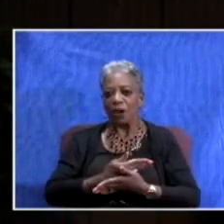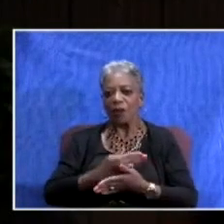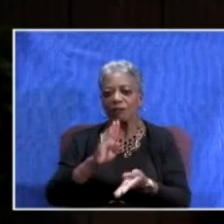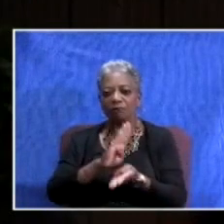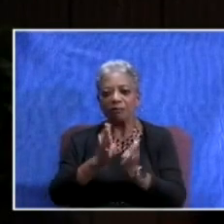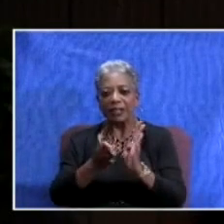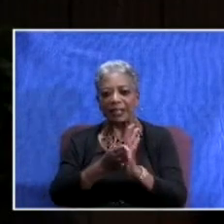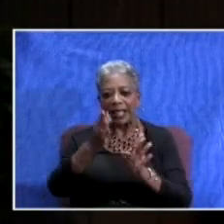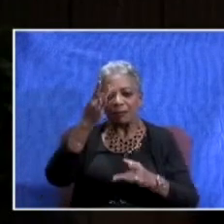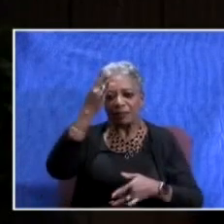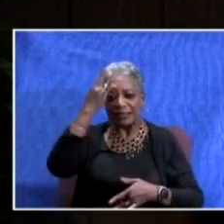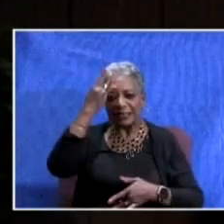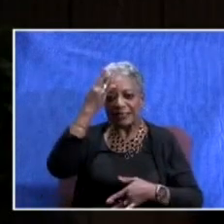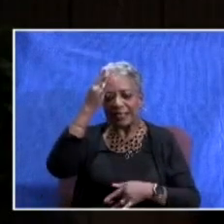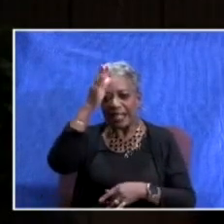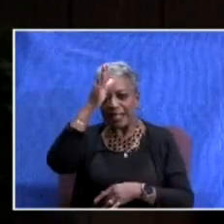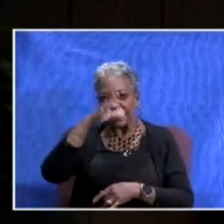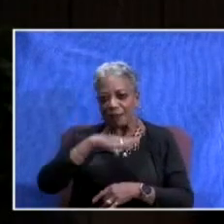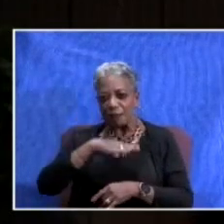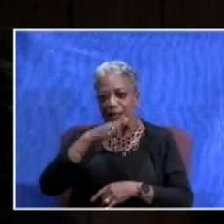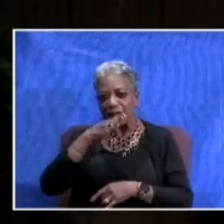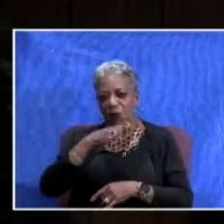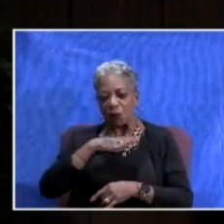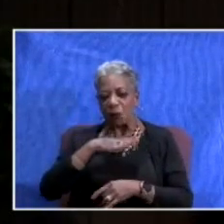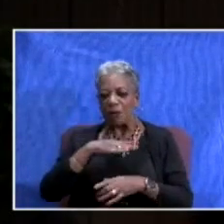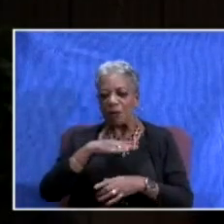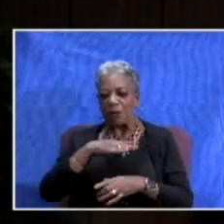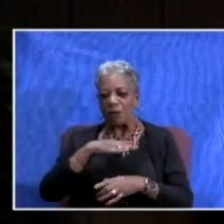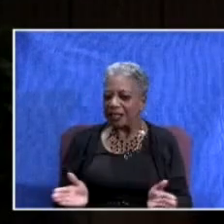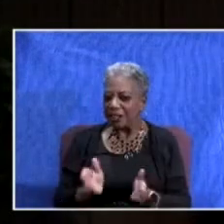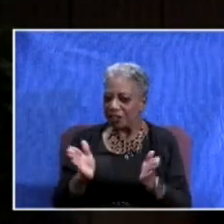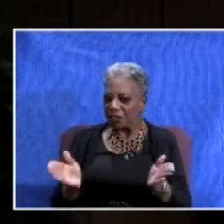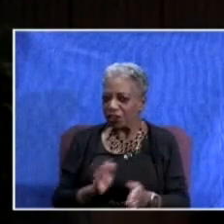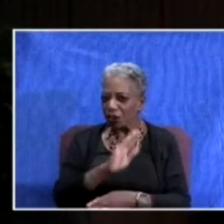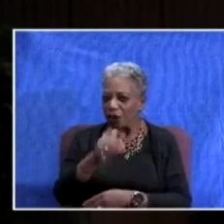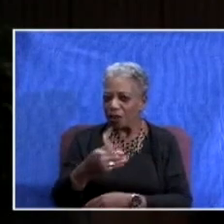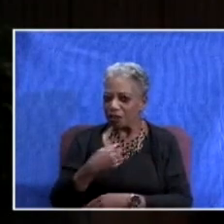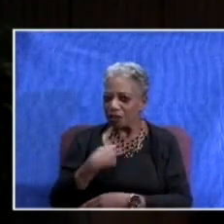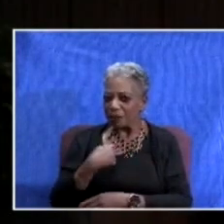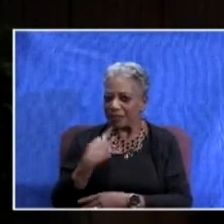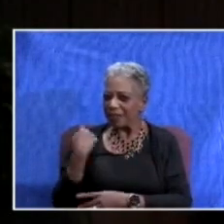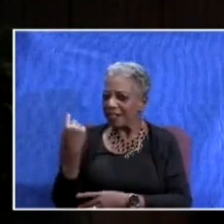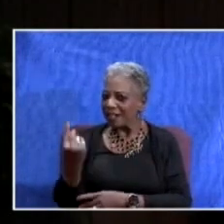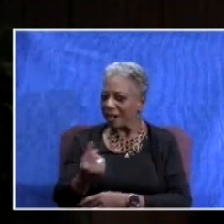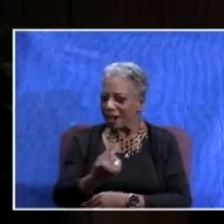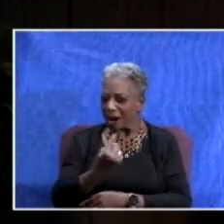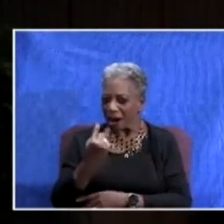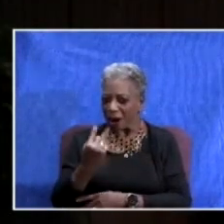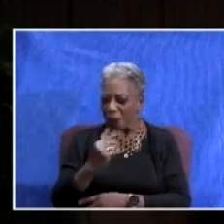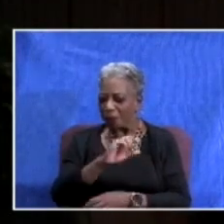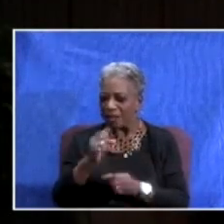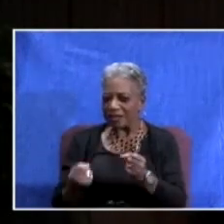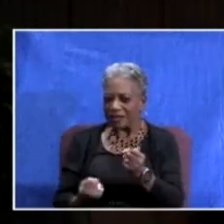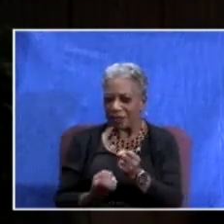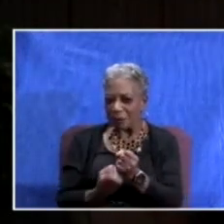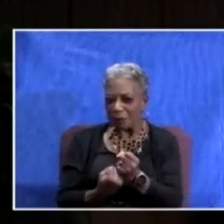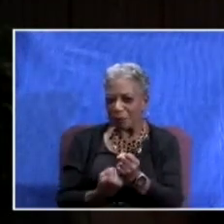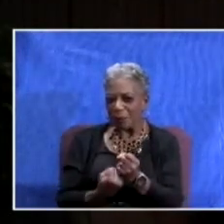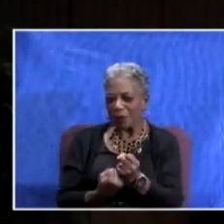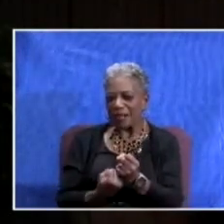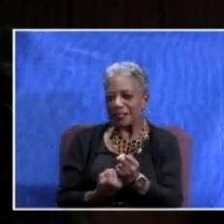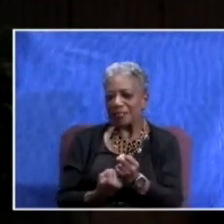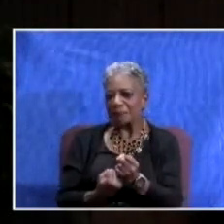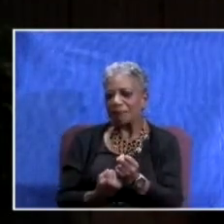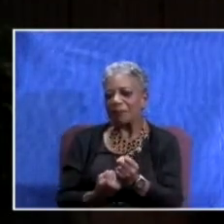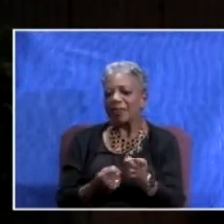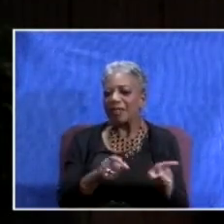we exist. We exist. Don't always lift others. You climb. Make sure you climb as high as you can,